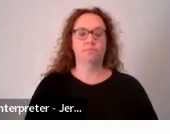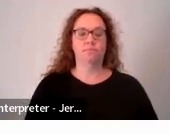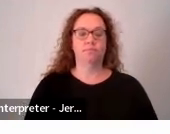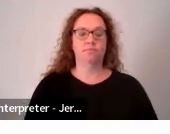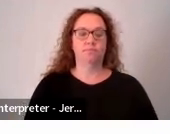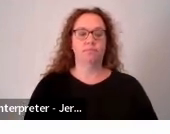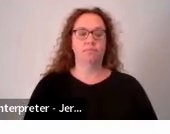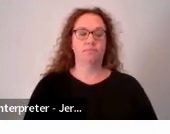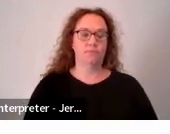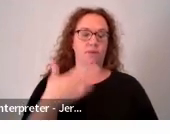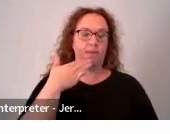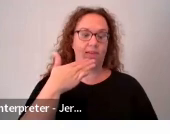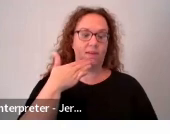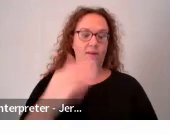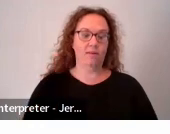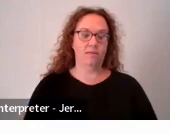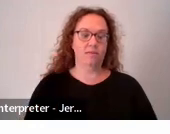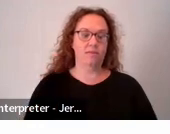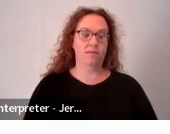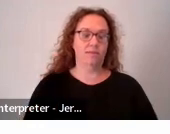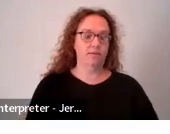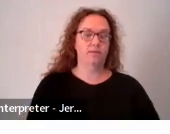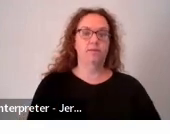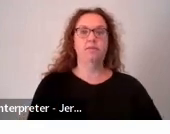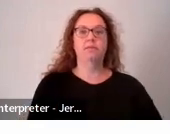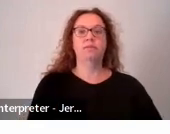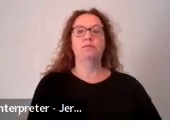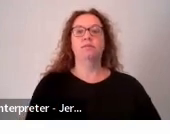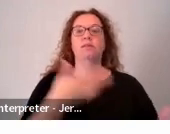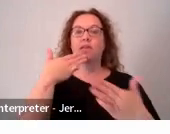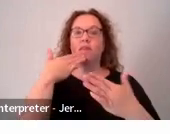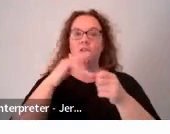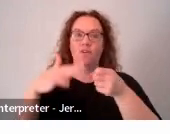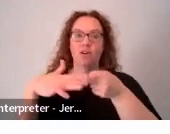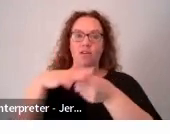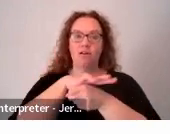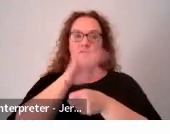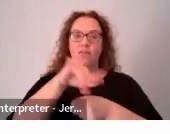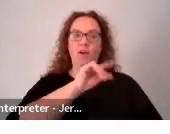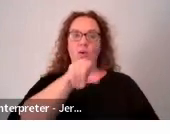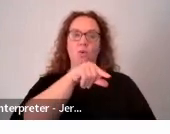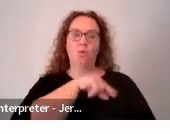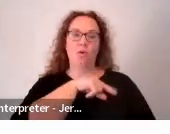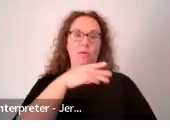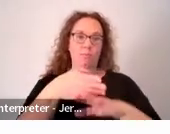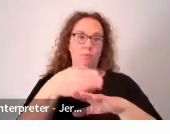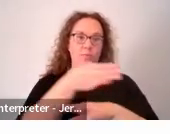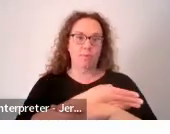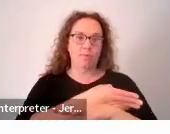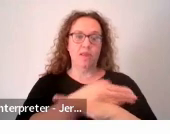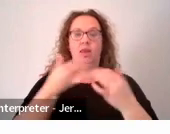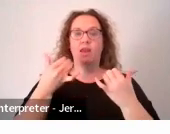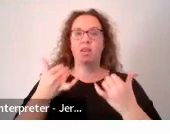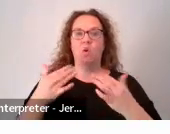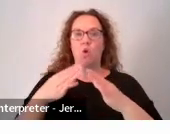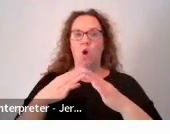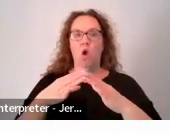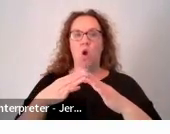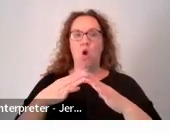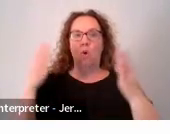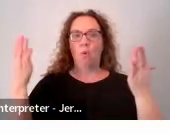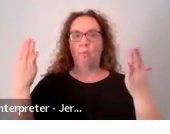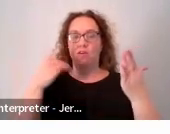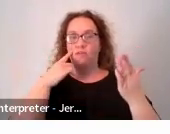Thank you, Elion, for covering the quality improvement plan. So at this point, we will now open things up